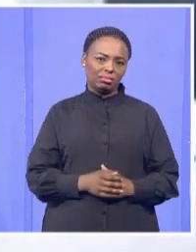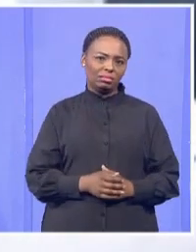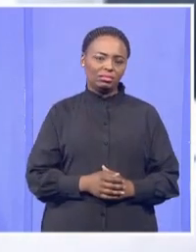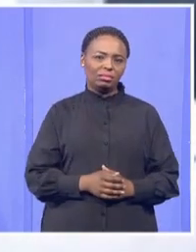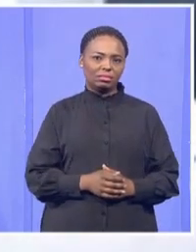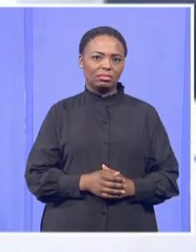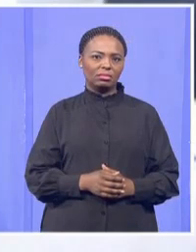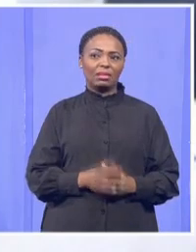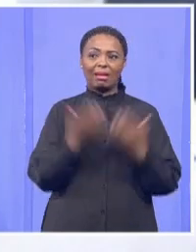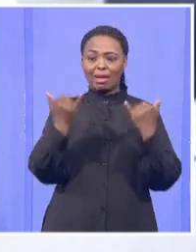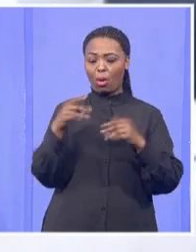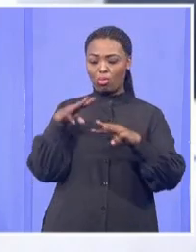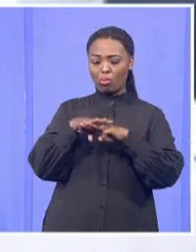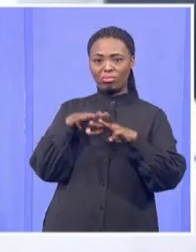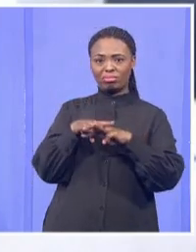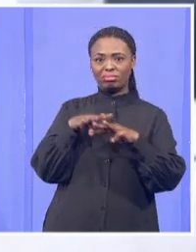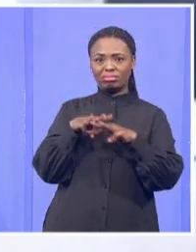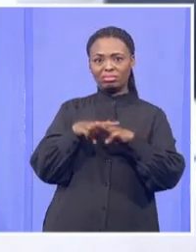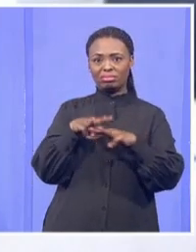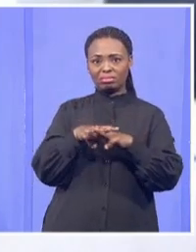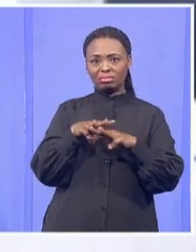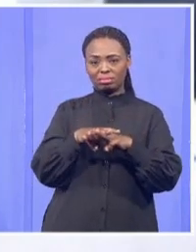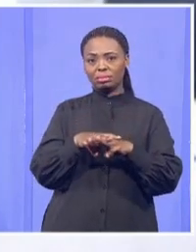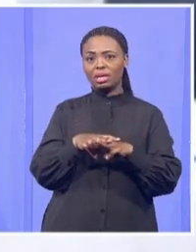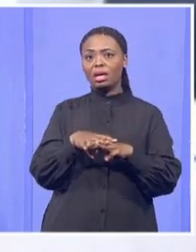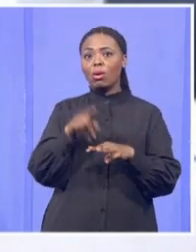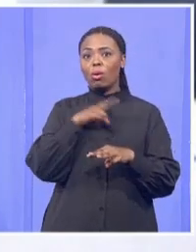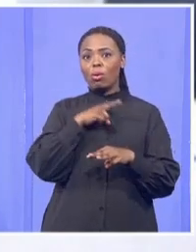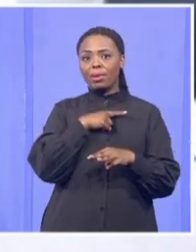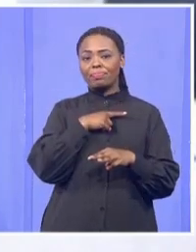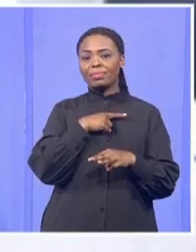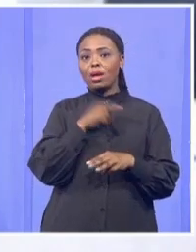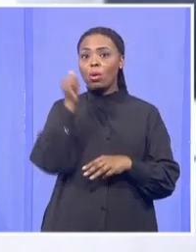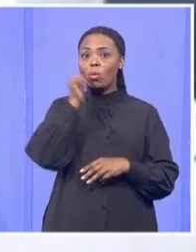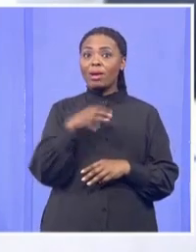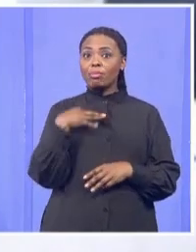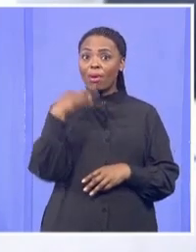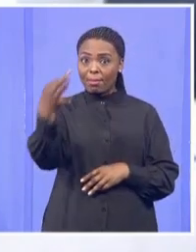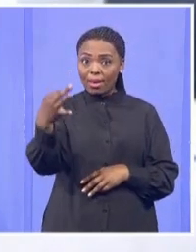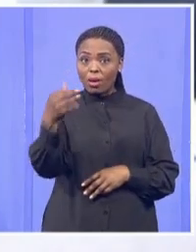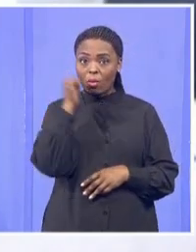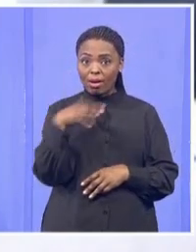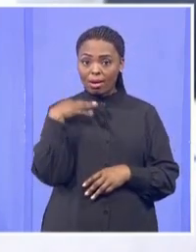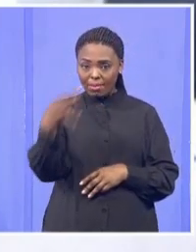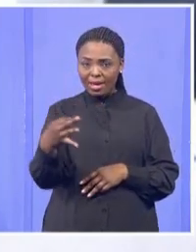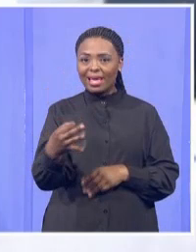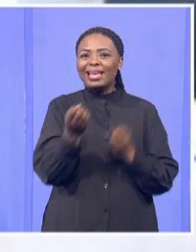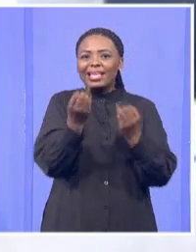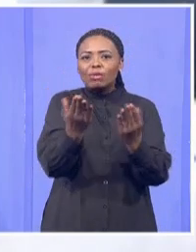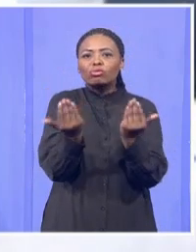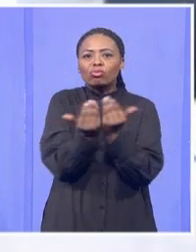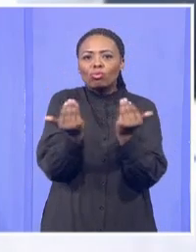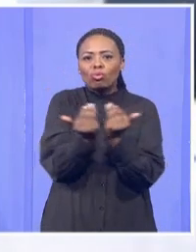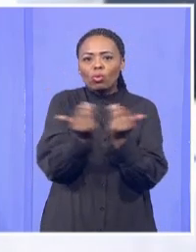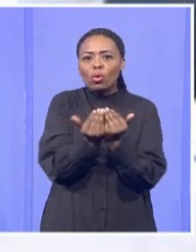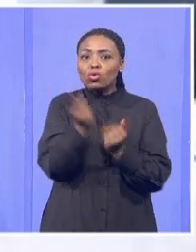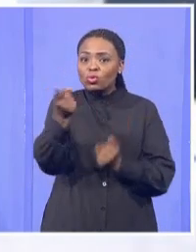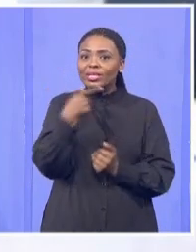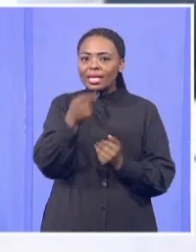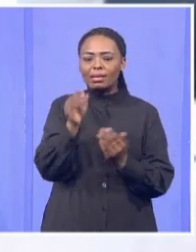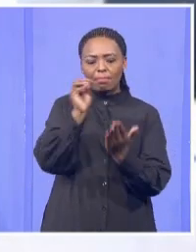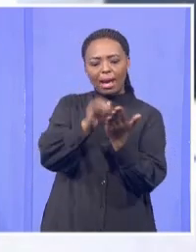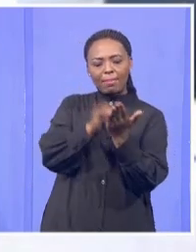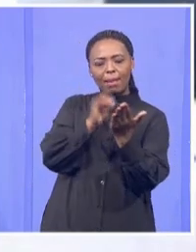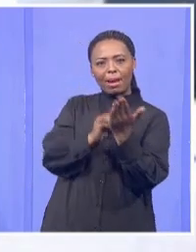website or to do any other thing. When you receive because you applied, we are giving you the school that you said you want to take your child